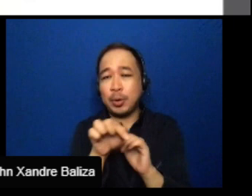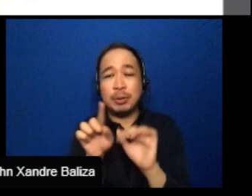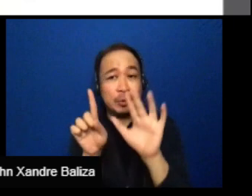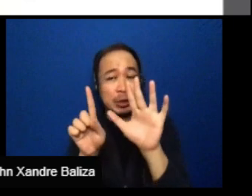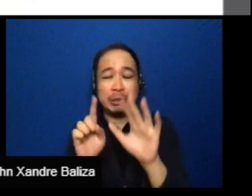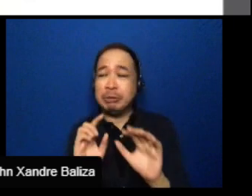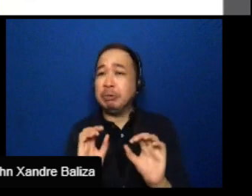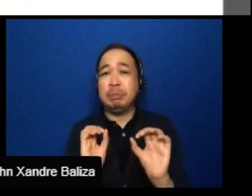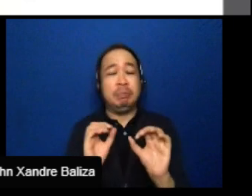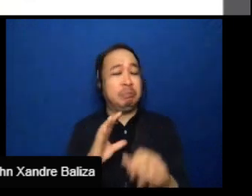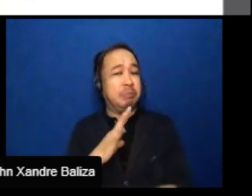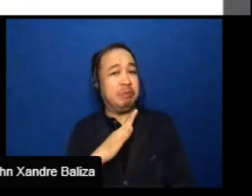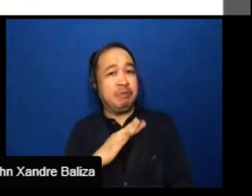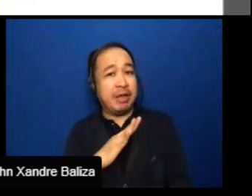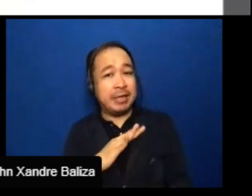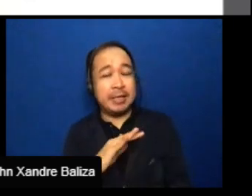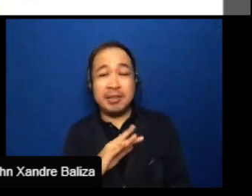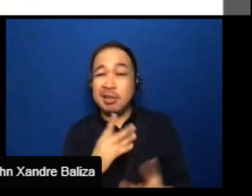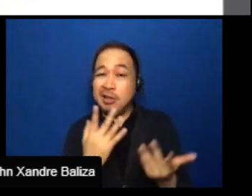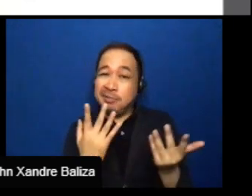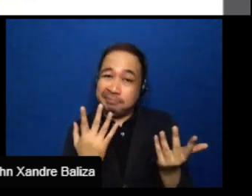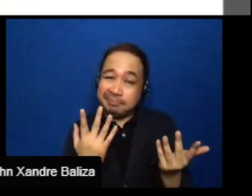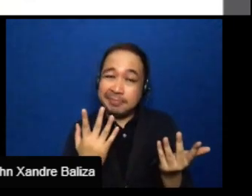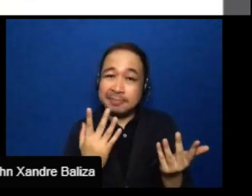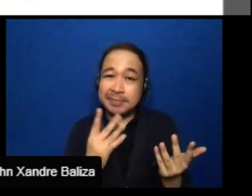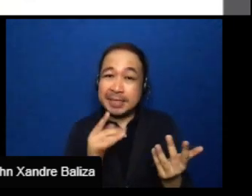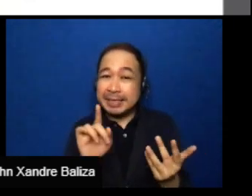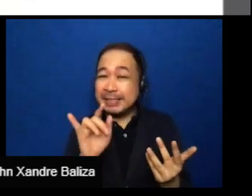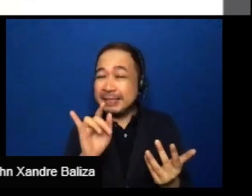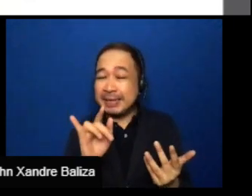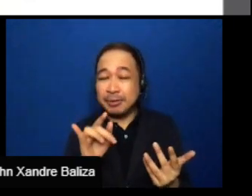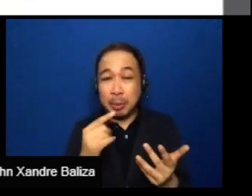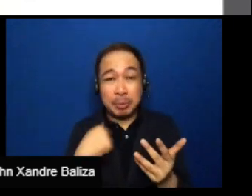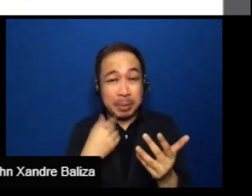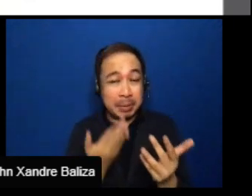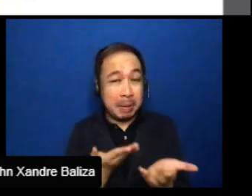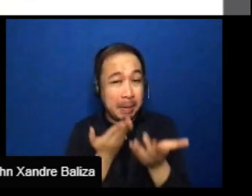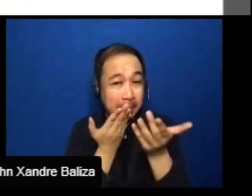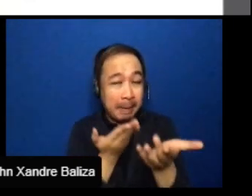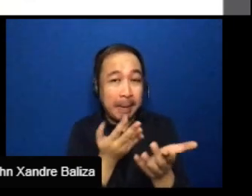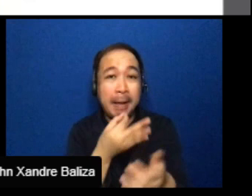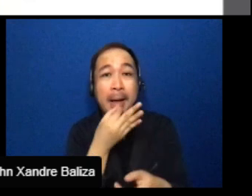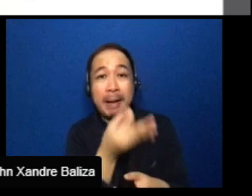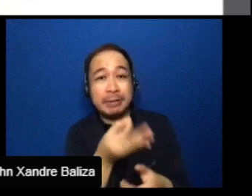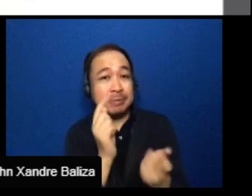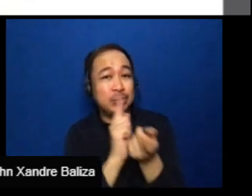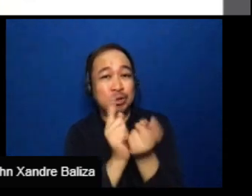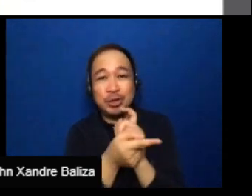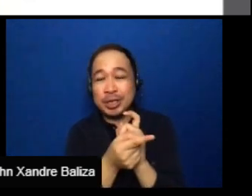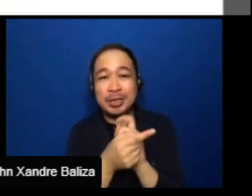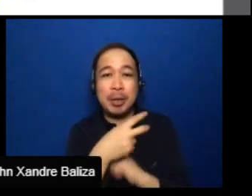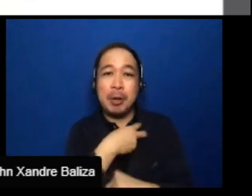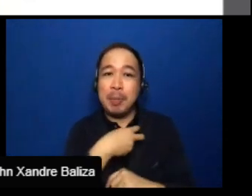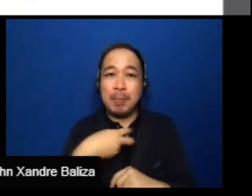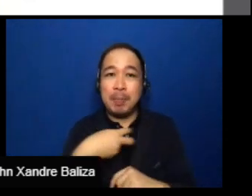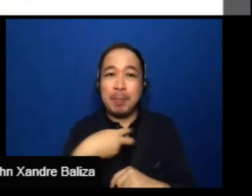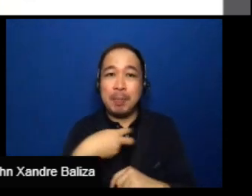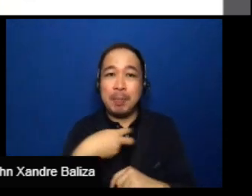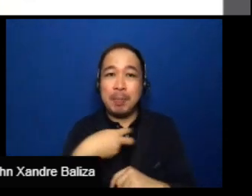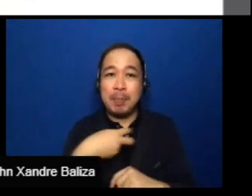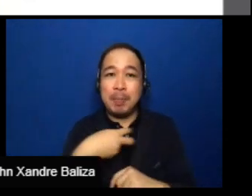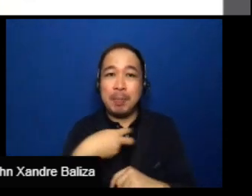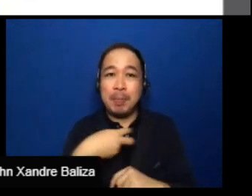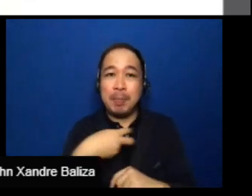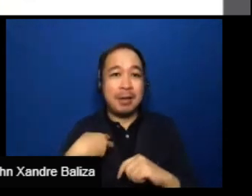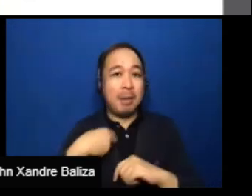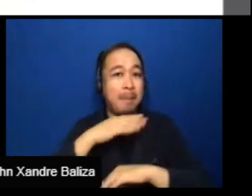if not, no, we ask the change just Beijing platform for action, not declaration.